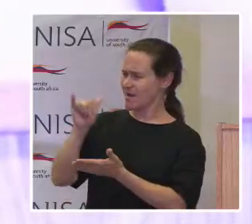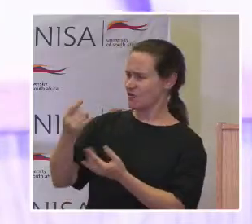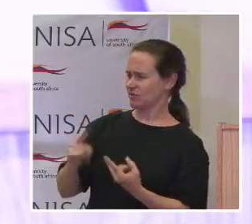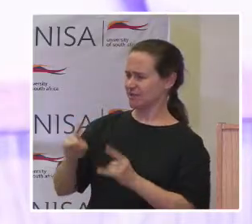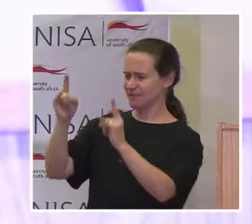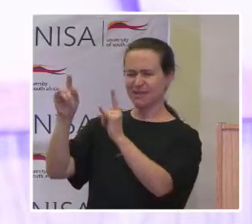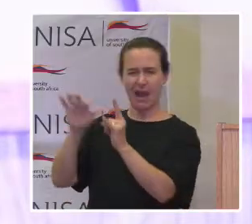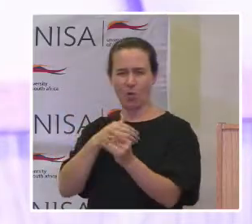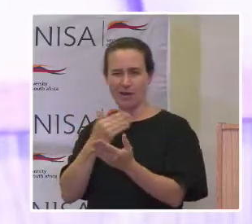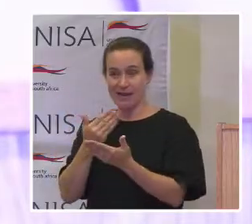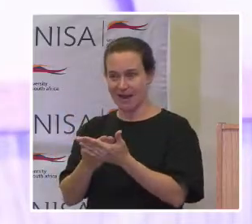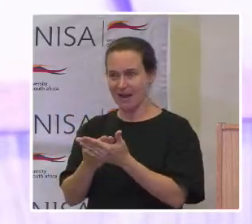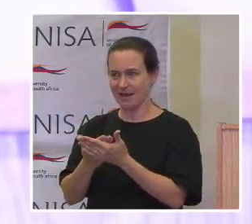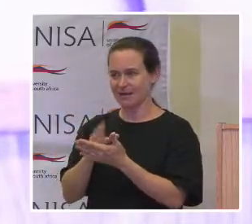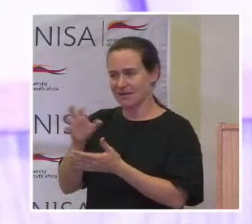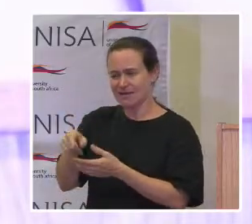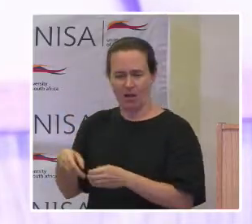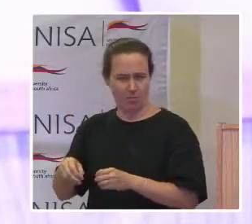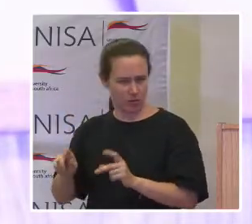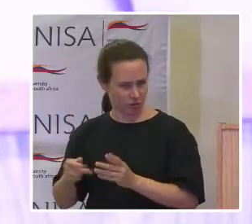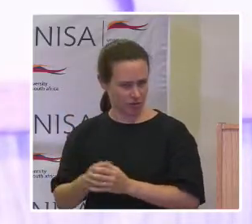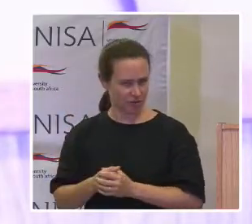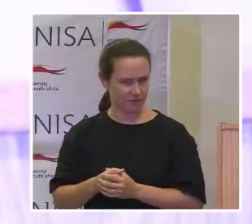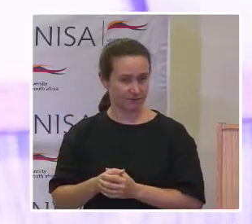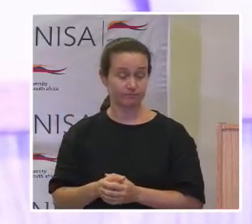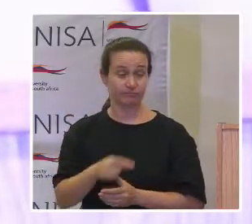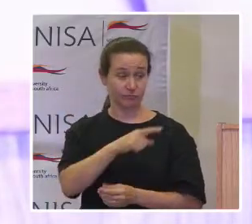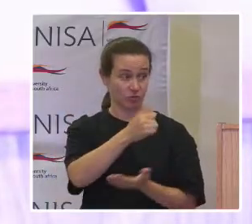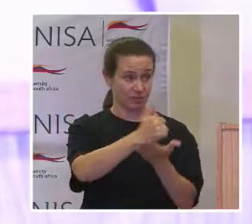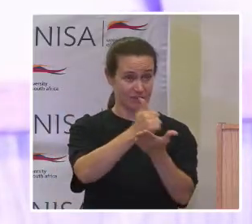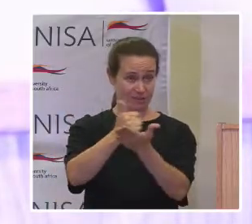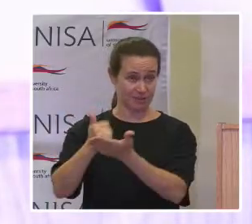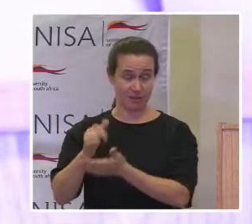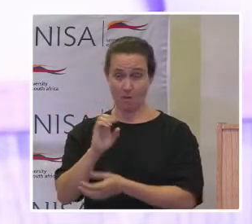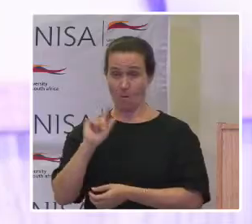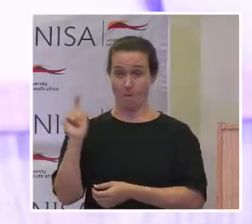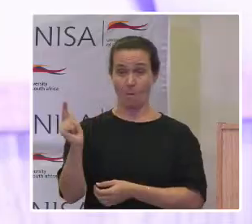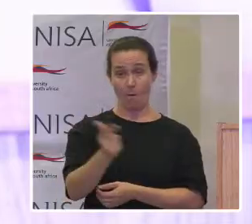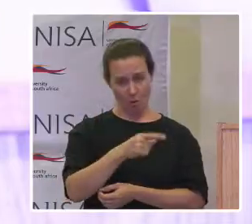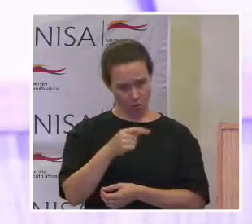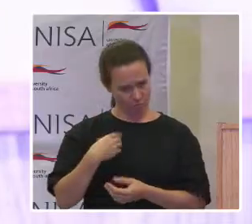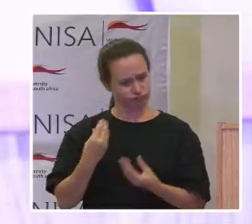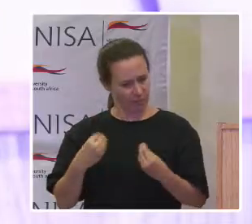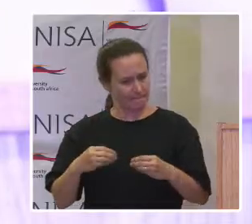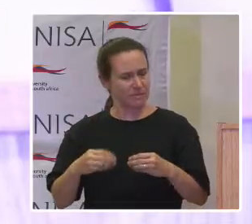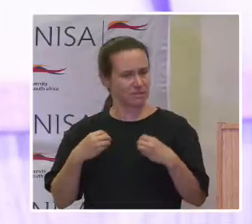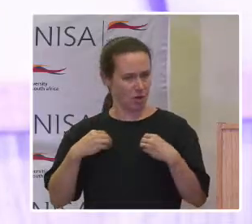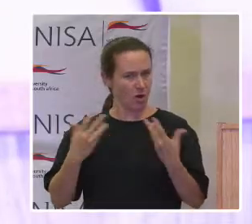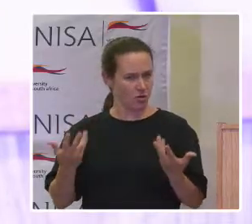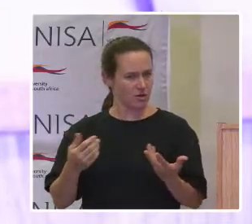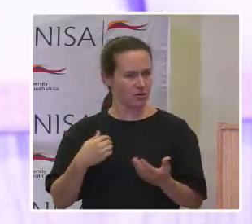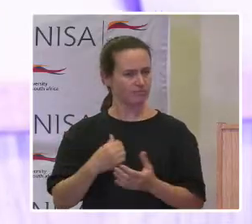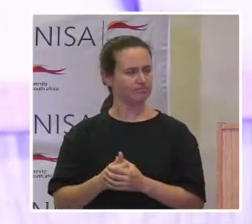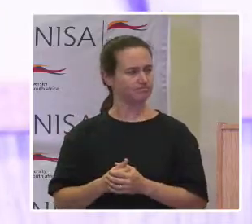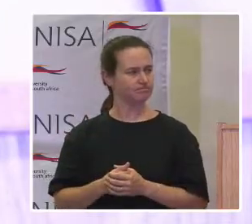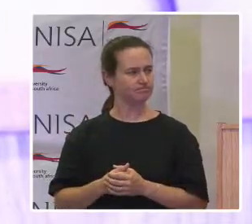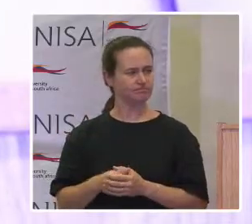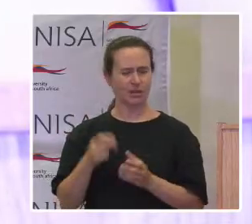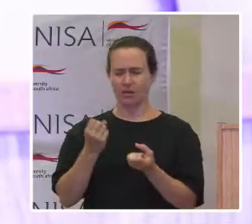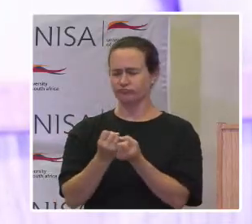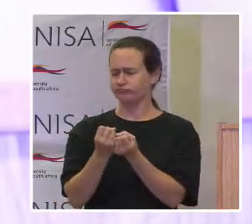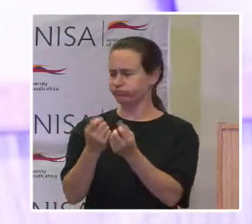now. I'm here to say to you, as you're sitting here, all of us, we are entrepreneurs. There's so